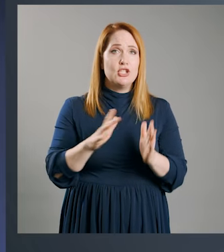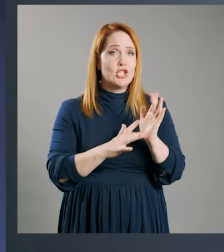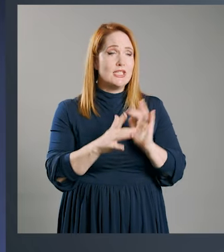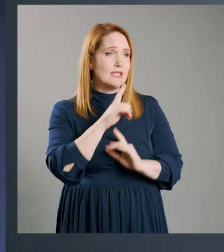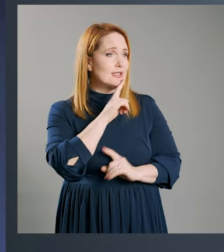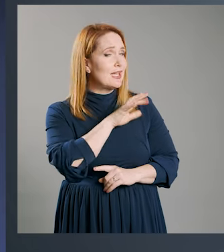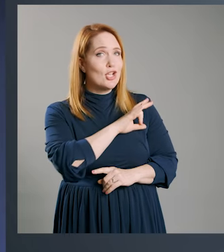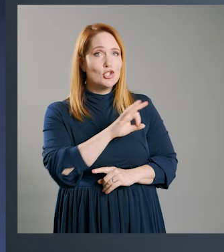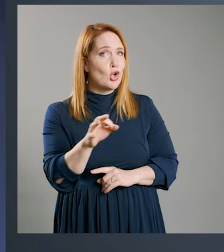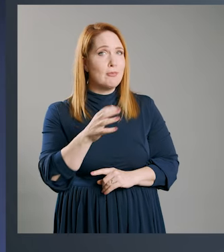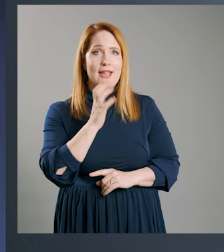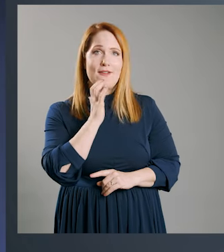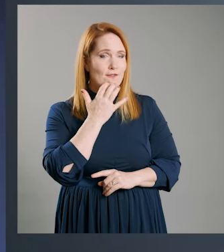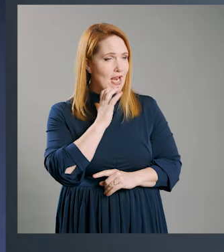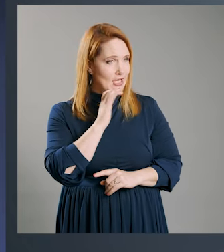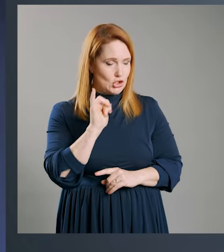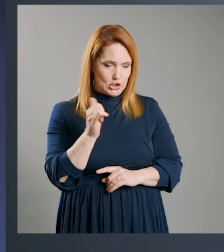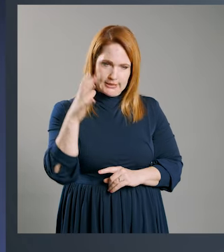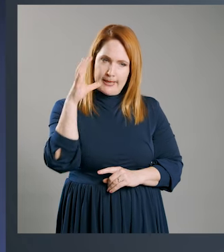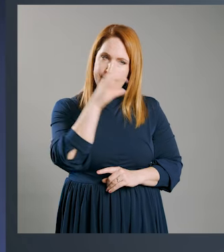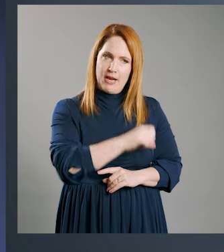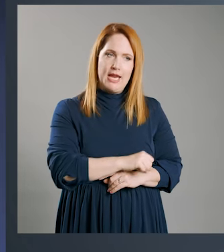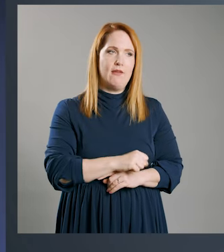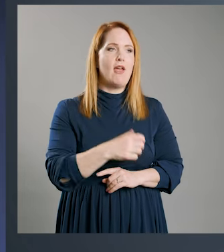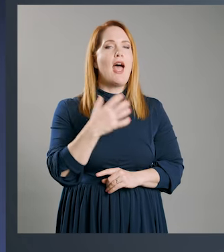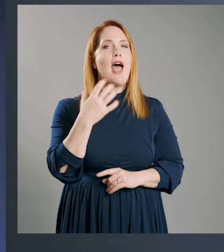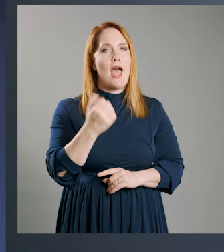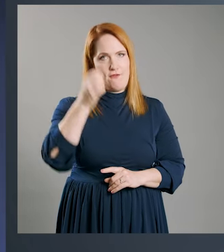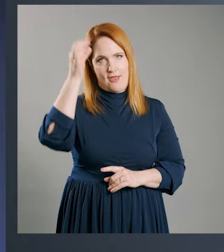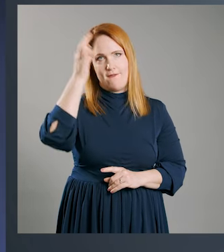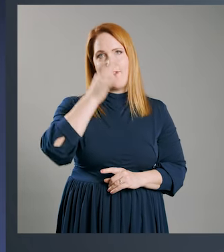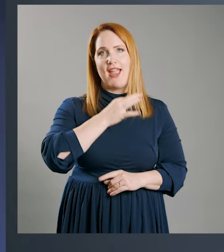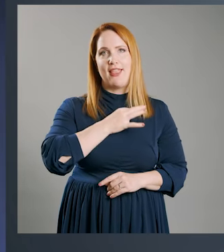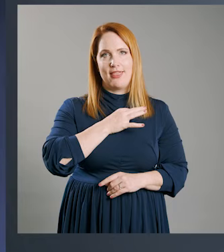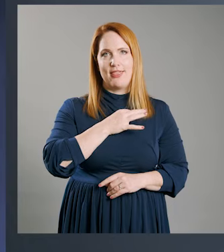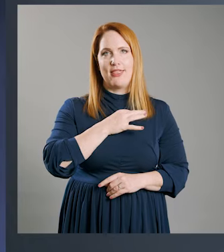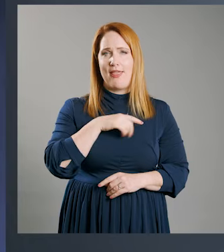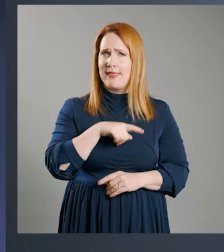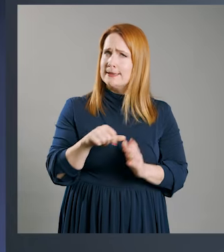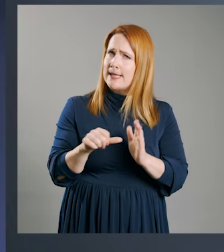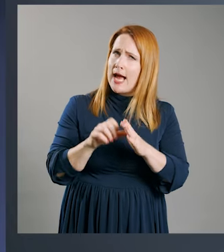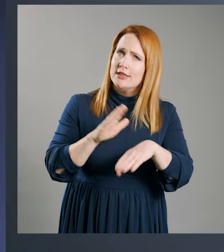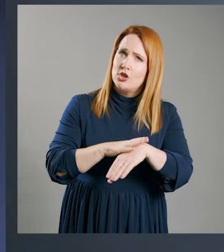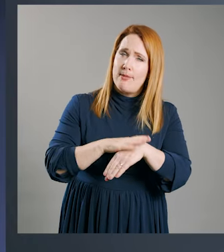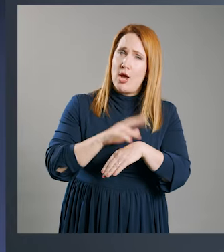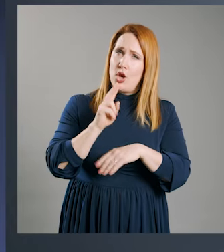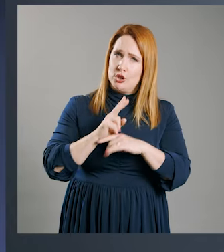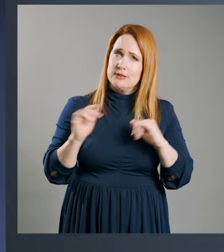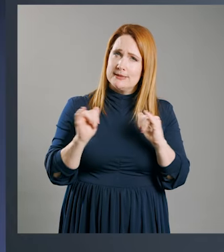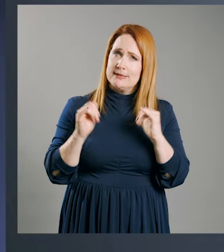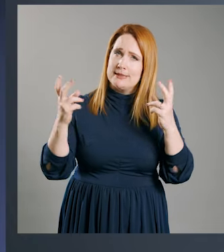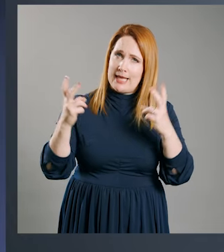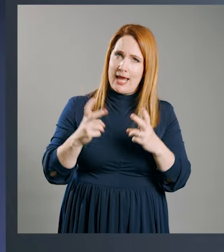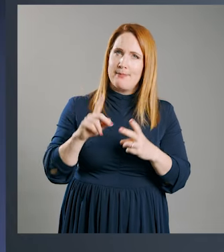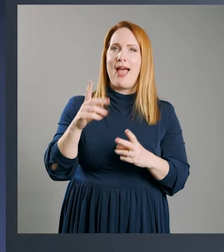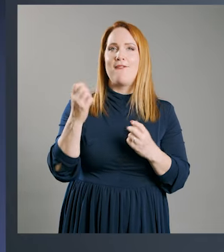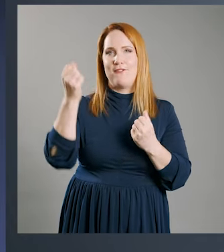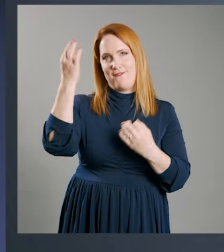believe. He said, respond in faith in this dark moment. That's what he was saying. Like it looks really